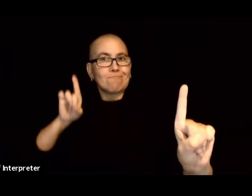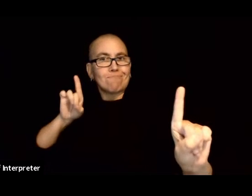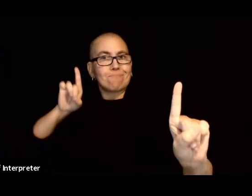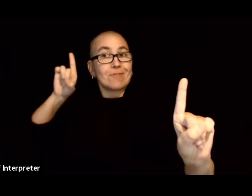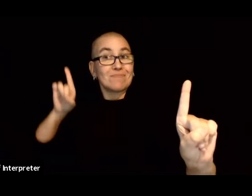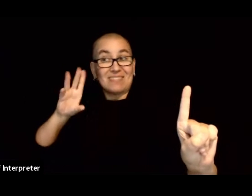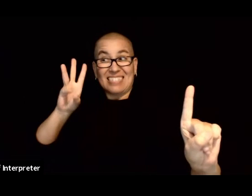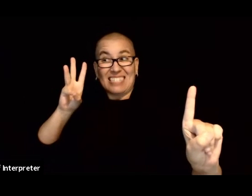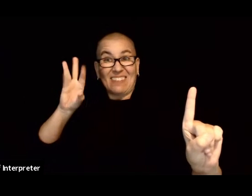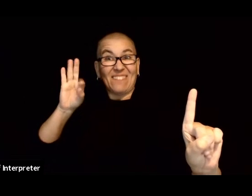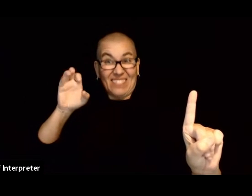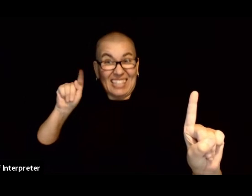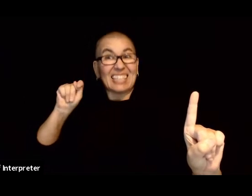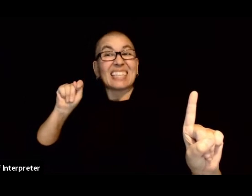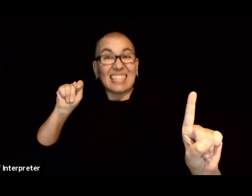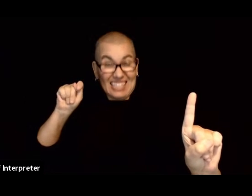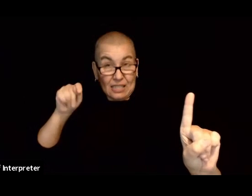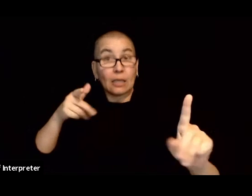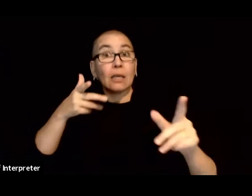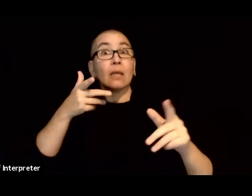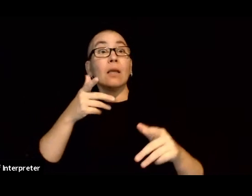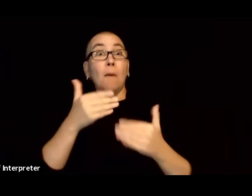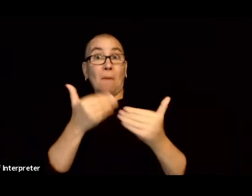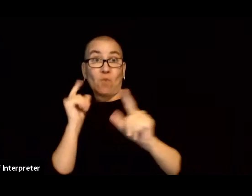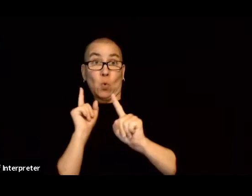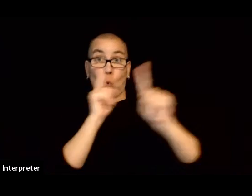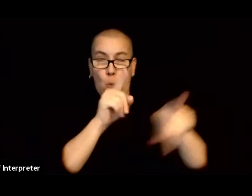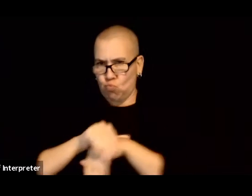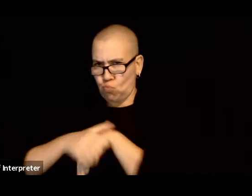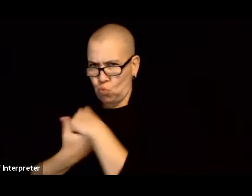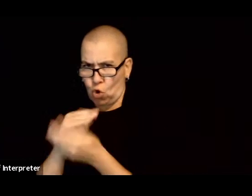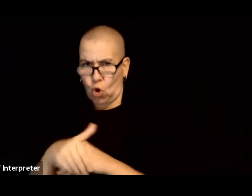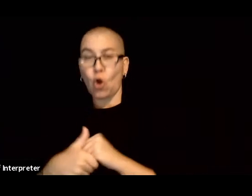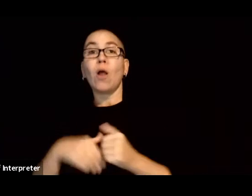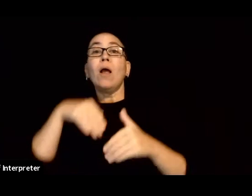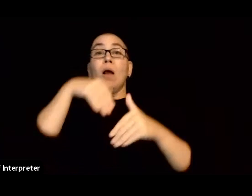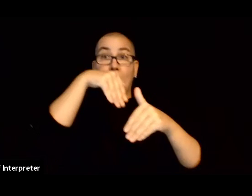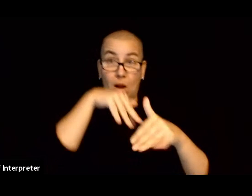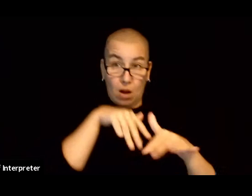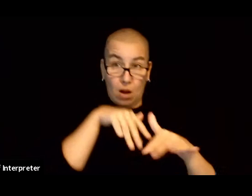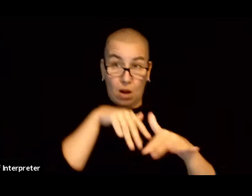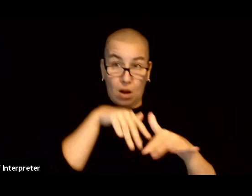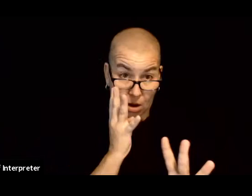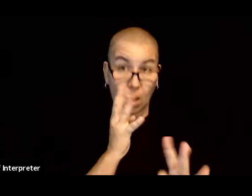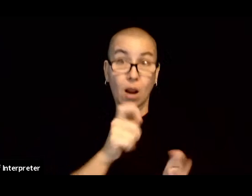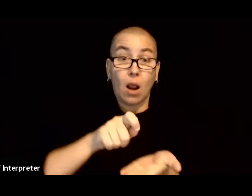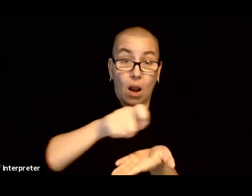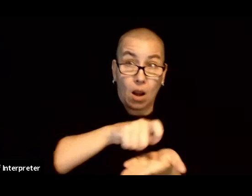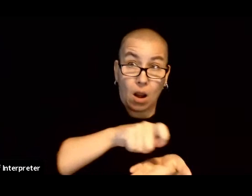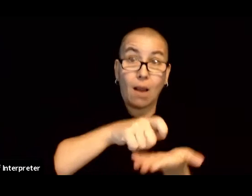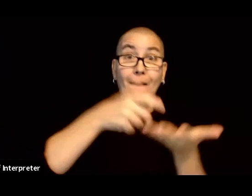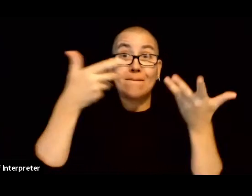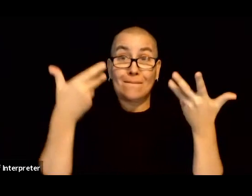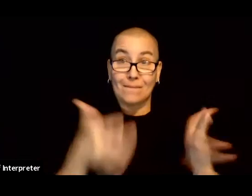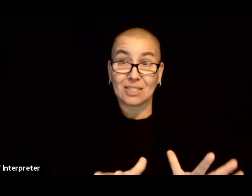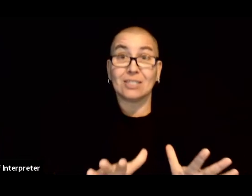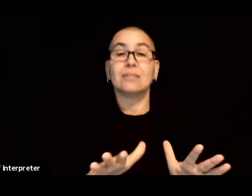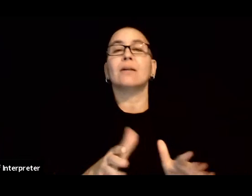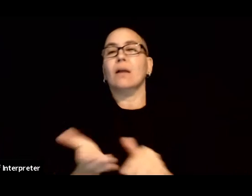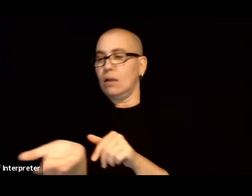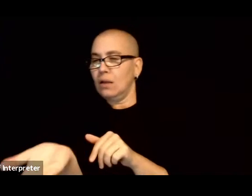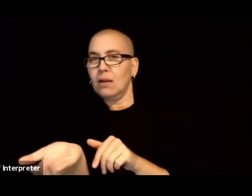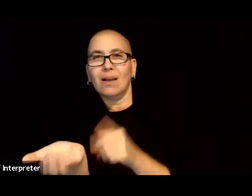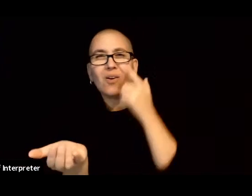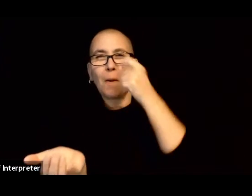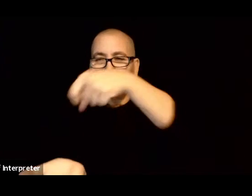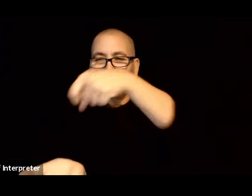the polling location, use alcohol-based hand sanitizer, especially after touching surfaces frequently touched by multiple people,